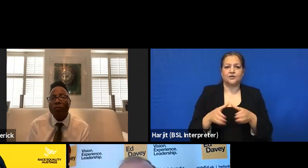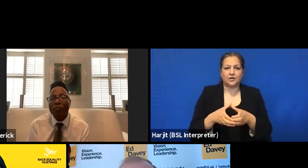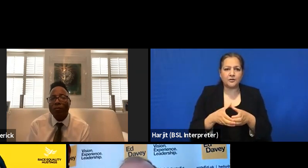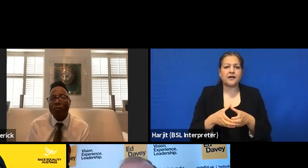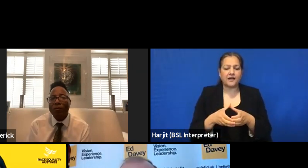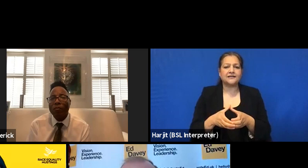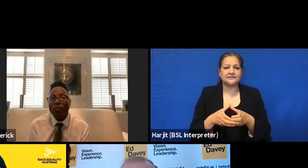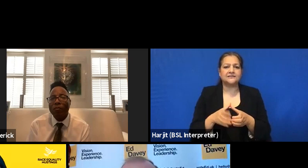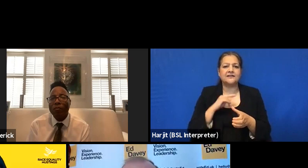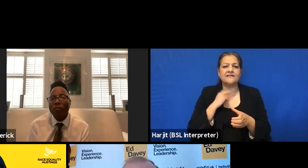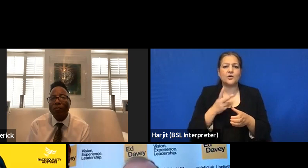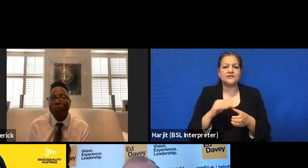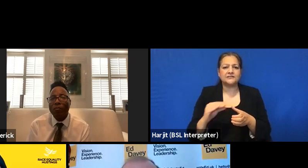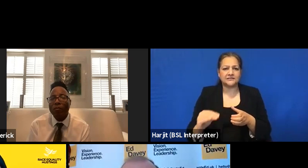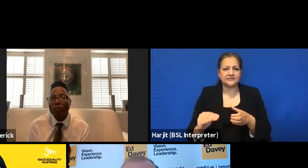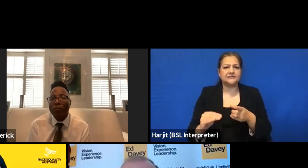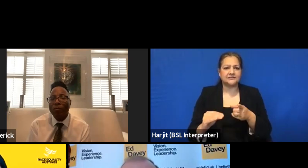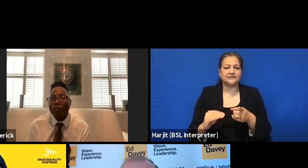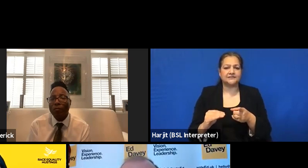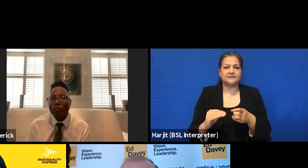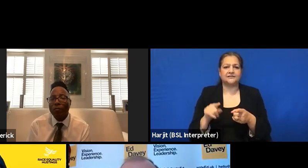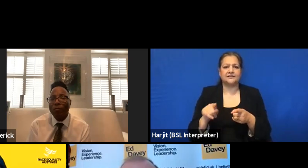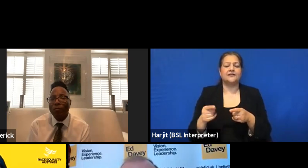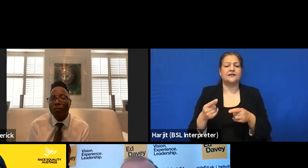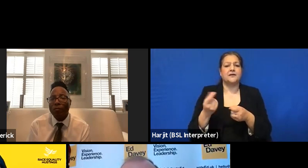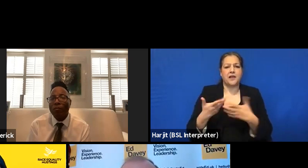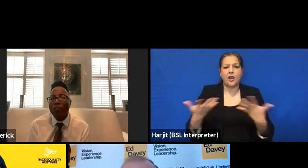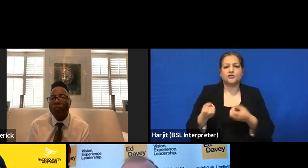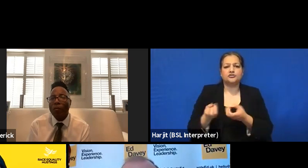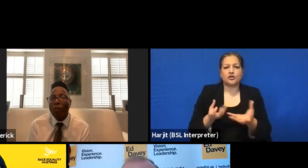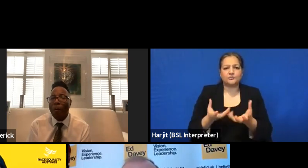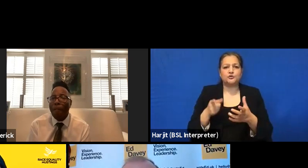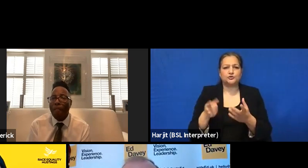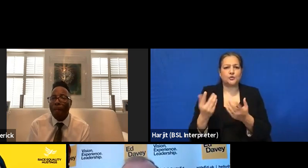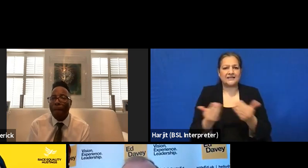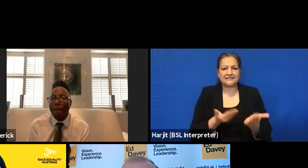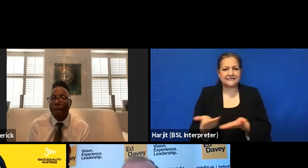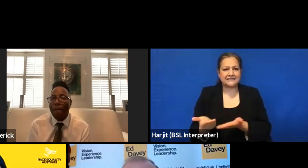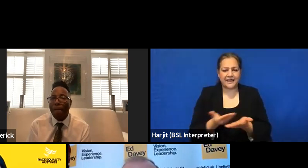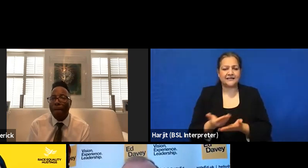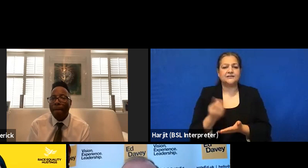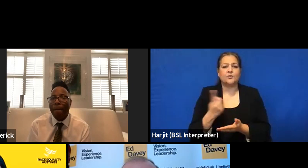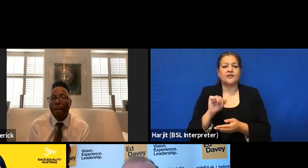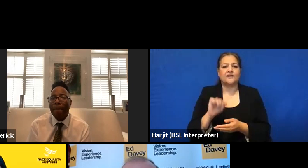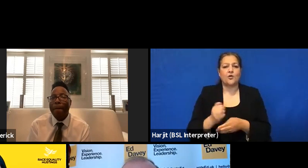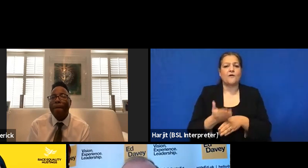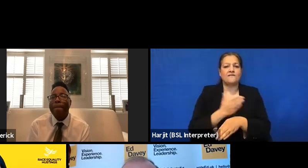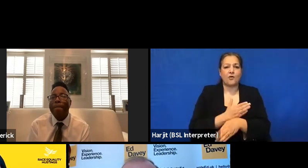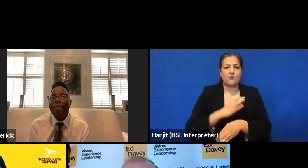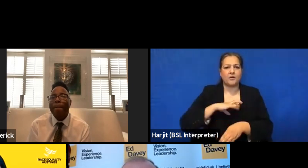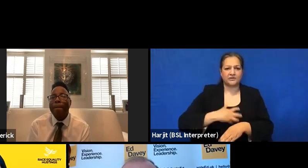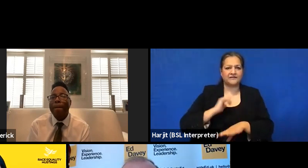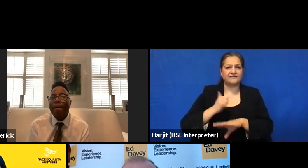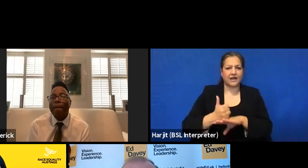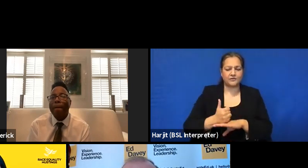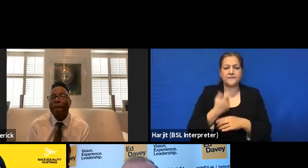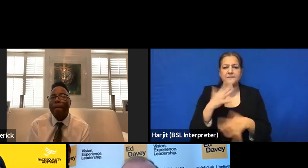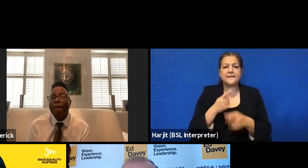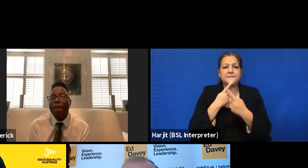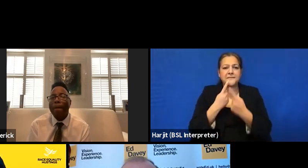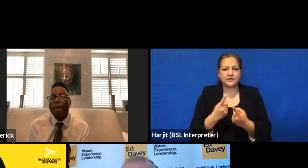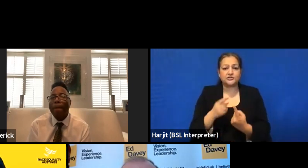important contributions to this debate. One of your founders, your former president, Jenkins, was a very